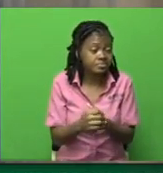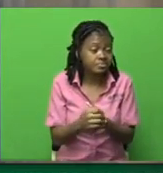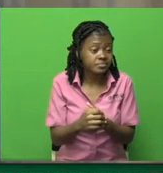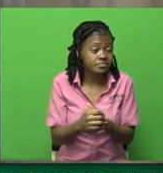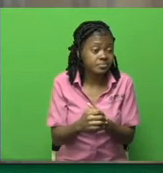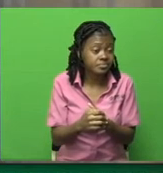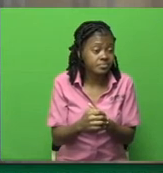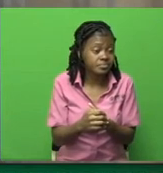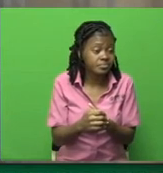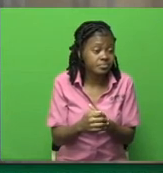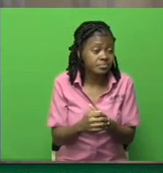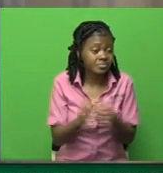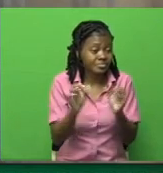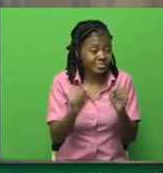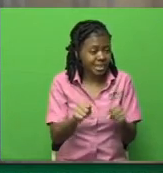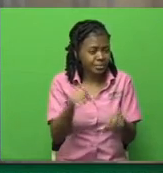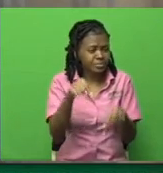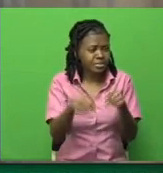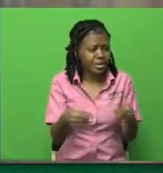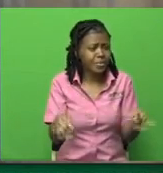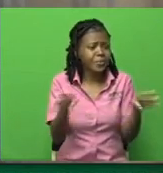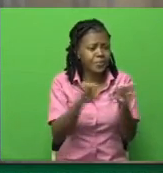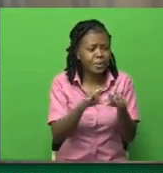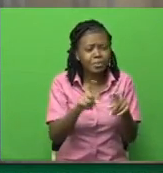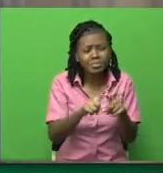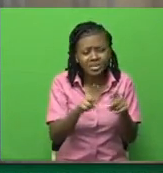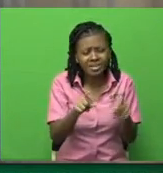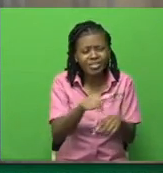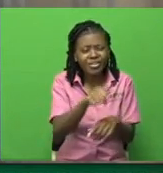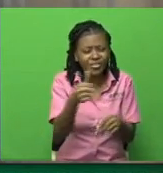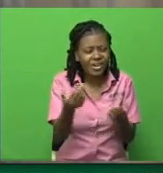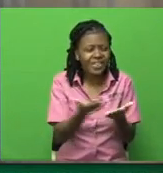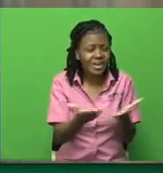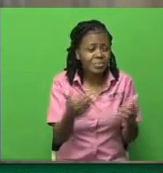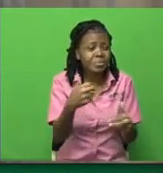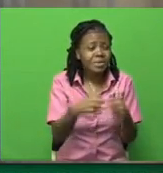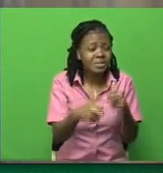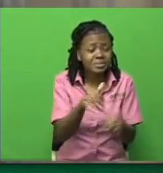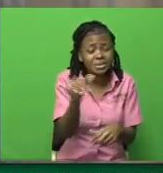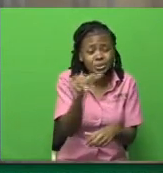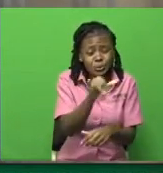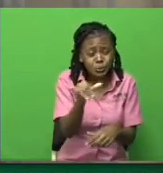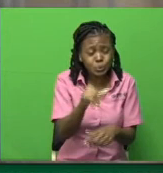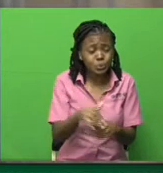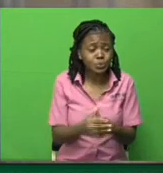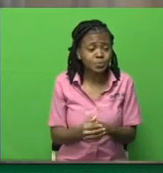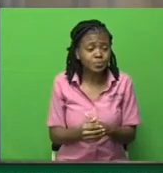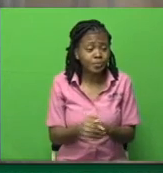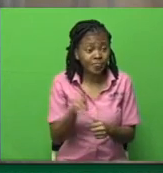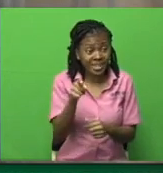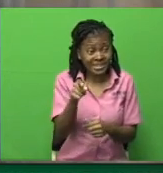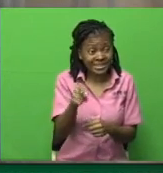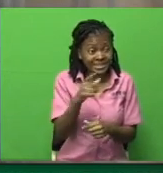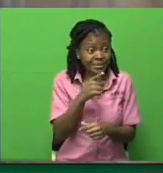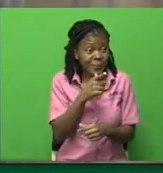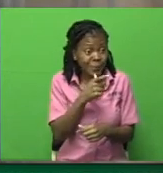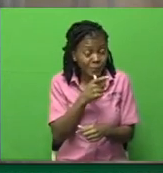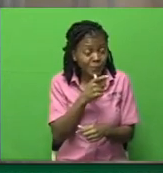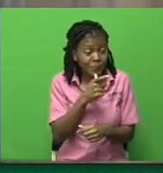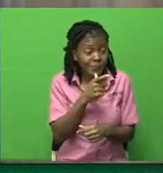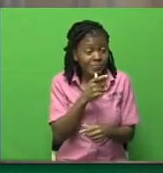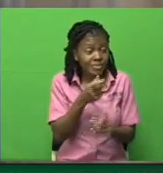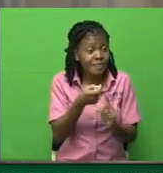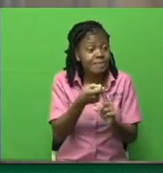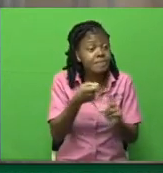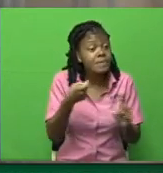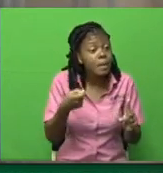tragedy of the crucial these are not numbers from the opposition the numbers I'm giving your numbers from the CSU in their